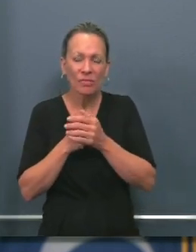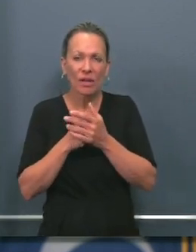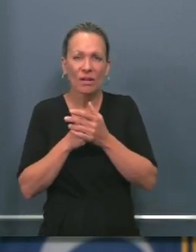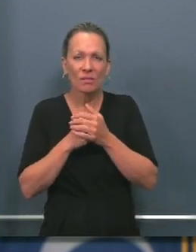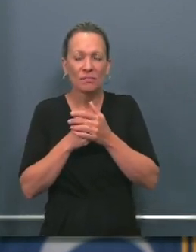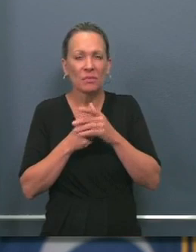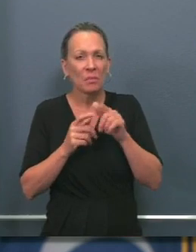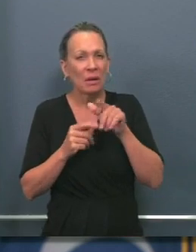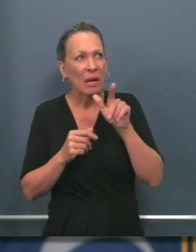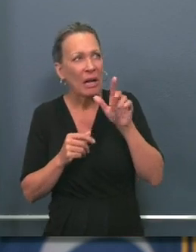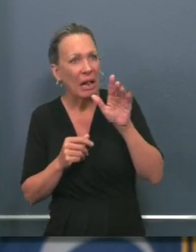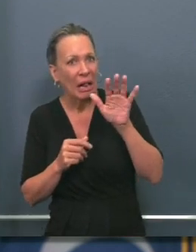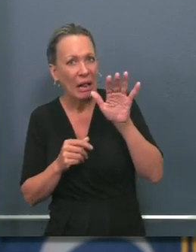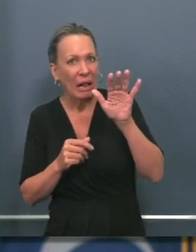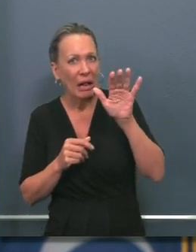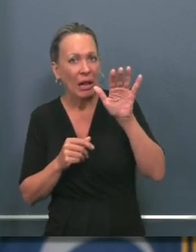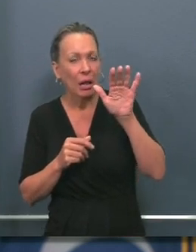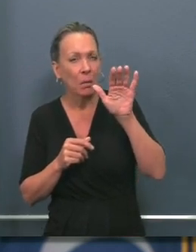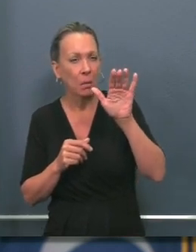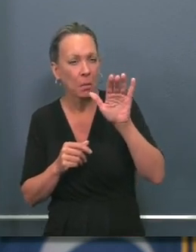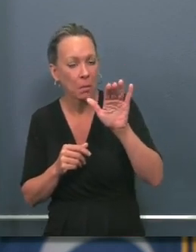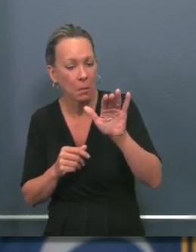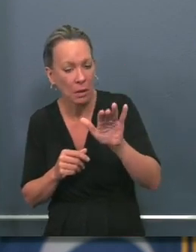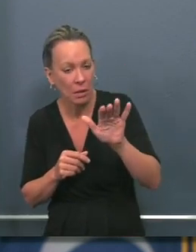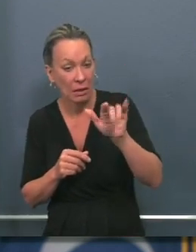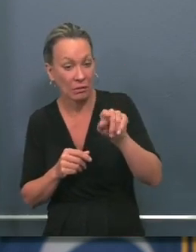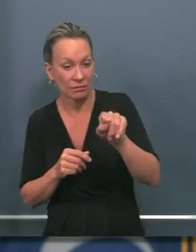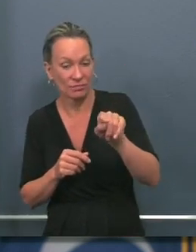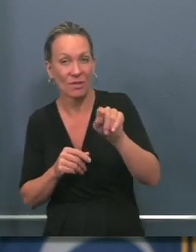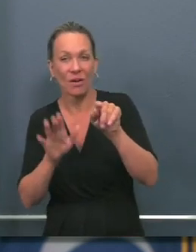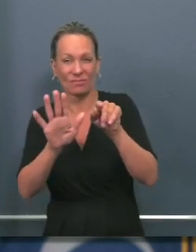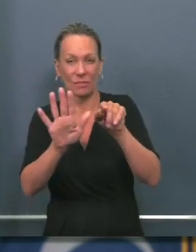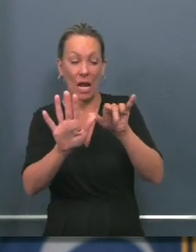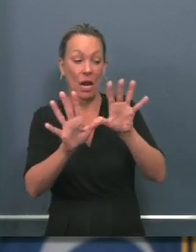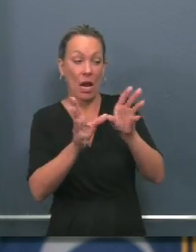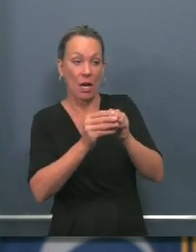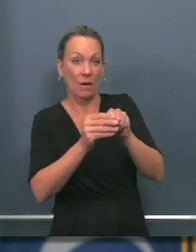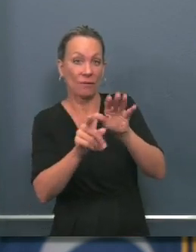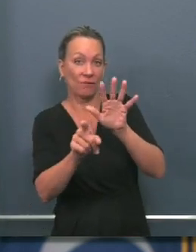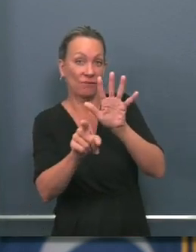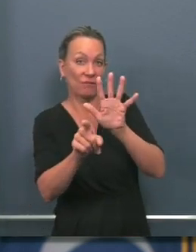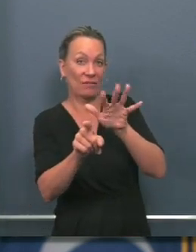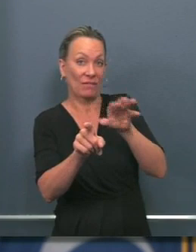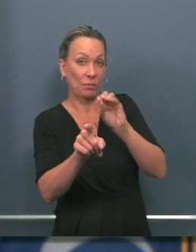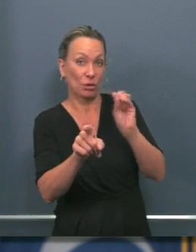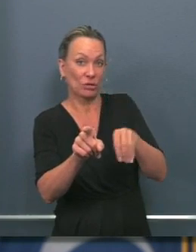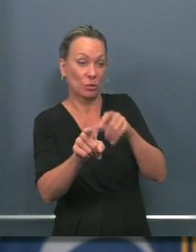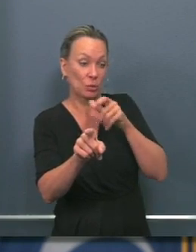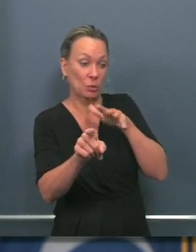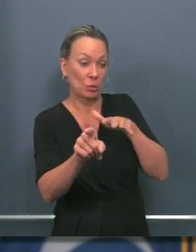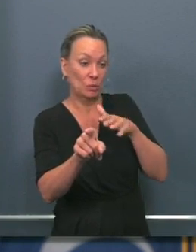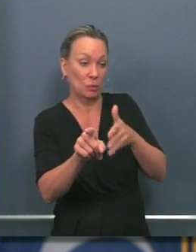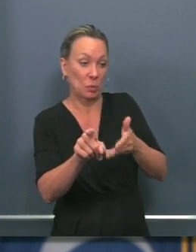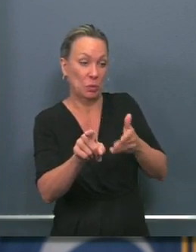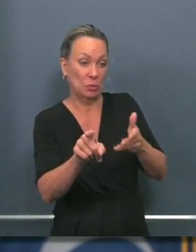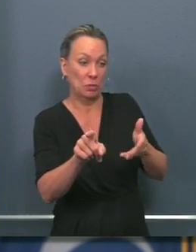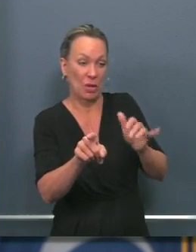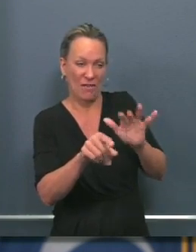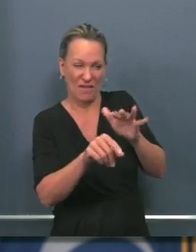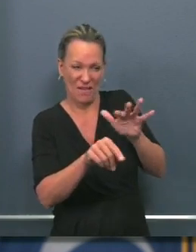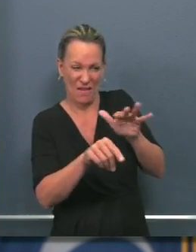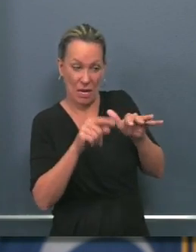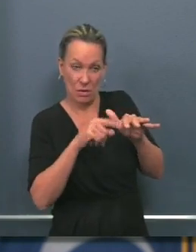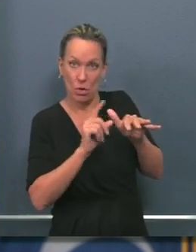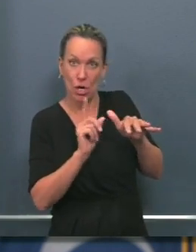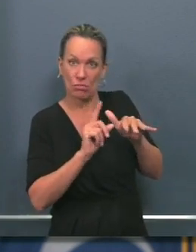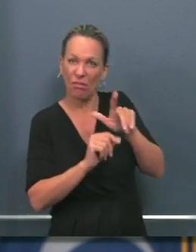county, and roughly 2/3 of those deaths coming out of this sector. In the skilled nursing, assisted living sector.